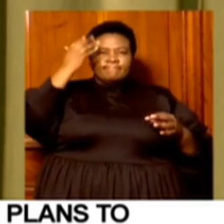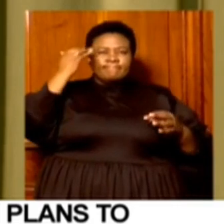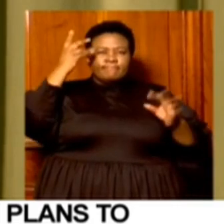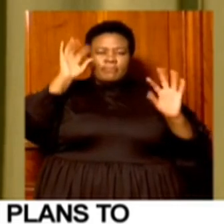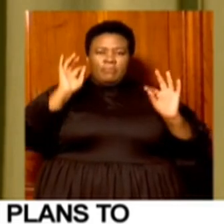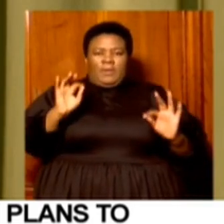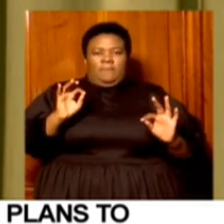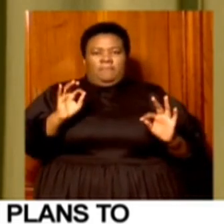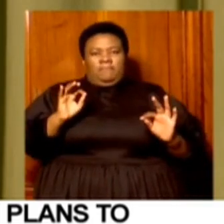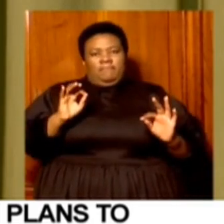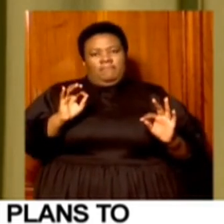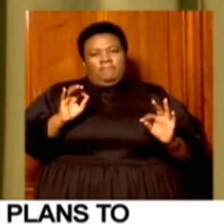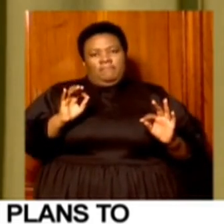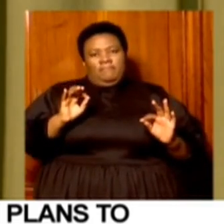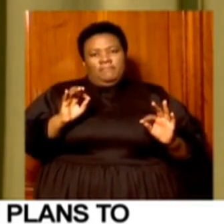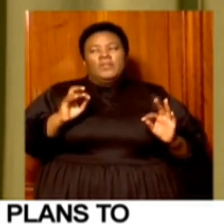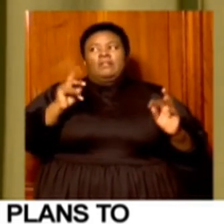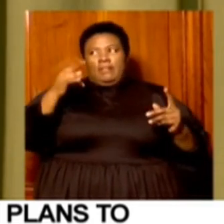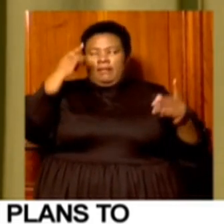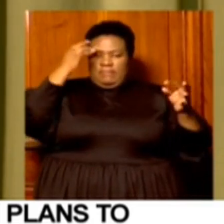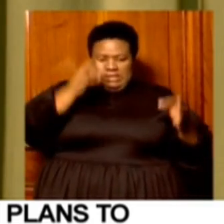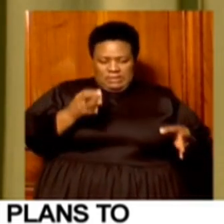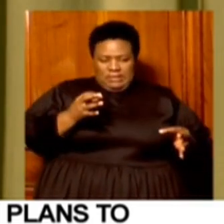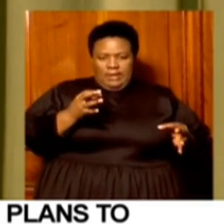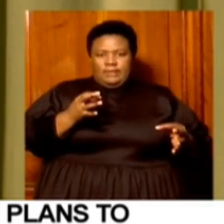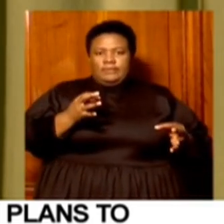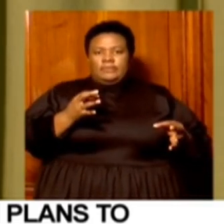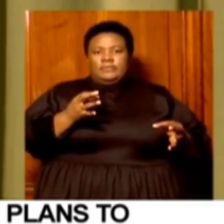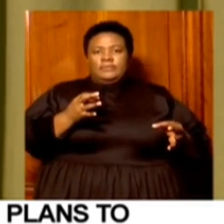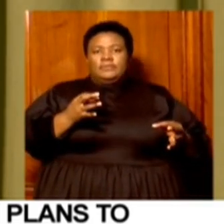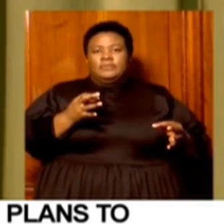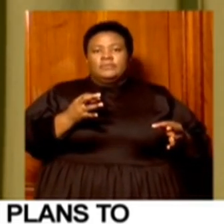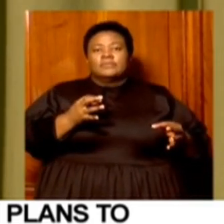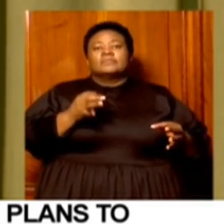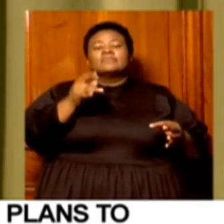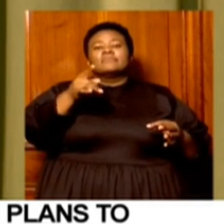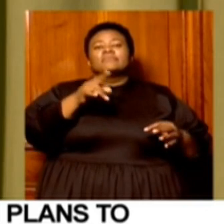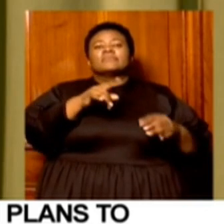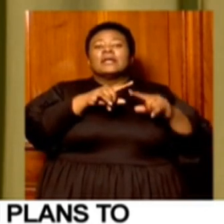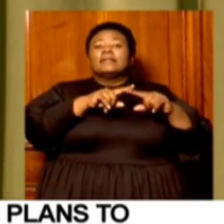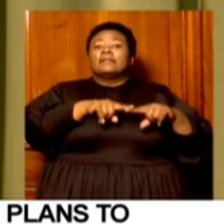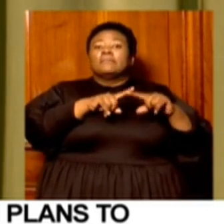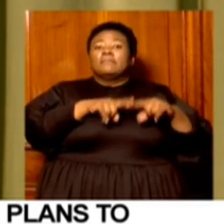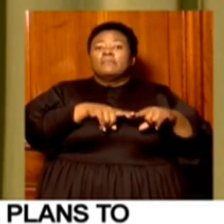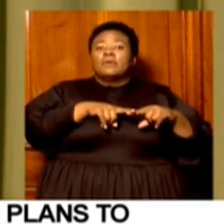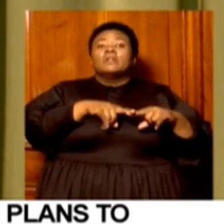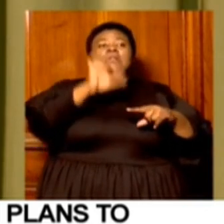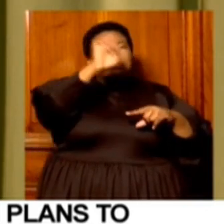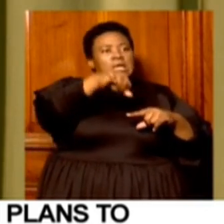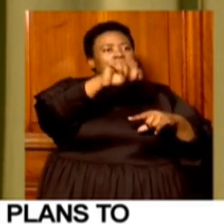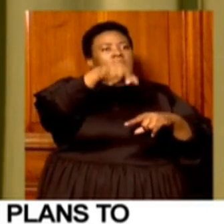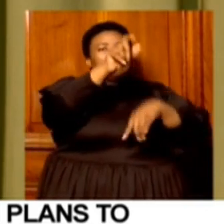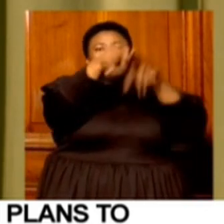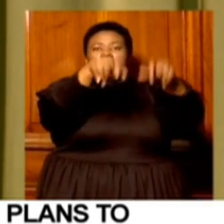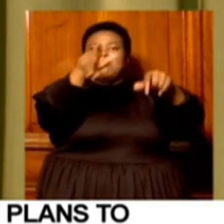our ability. And that rationality is subjected to public scrutiny and to